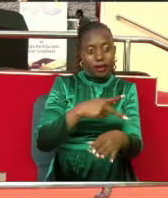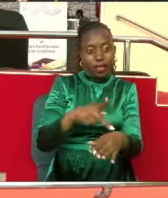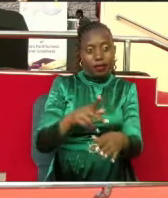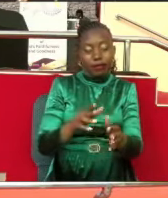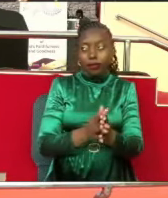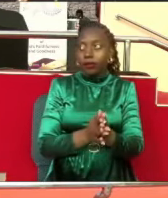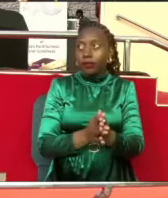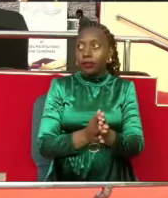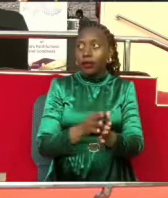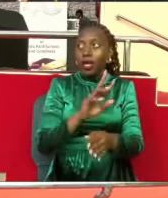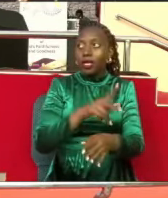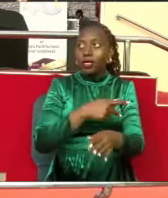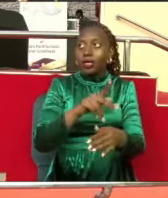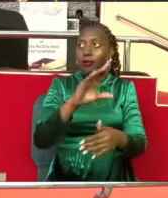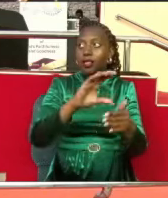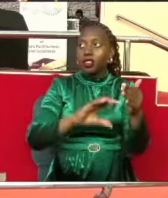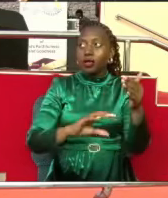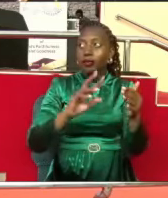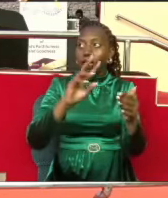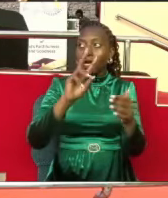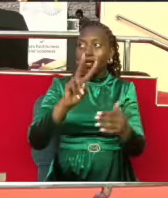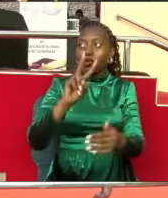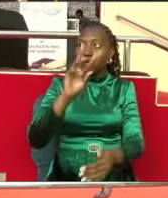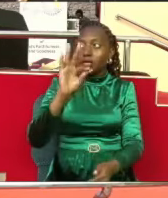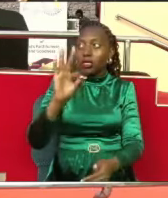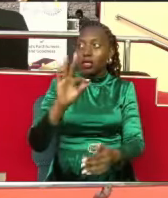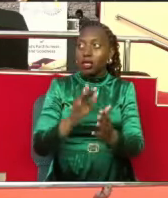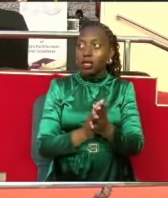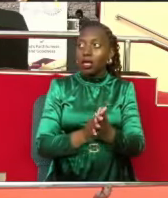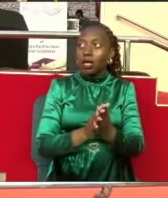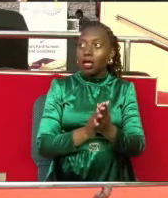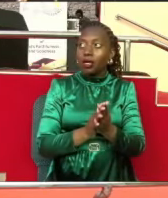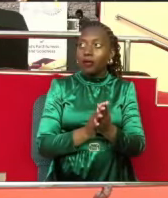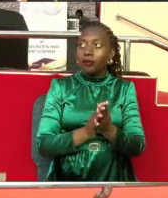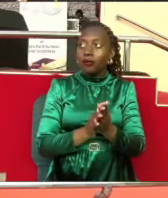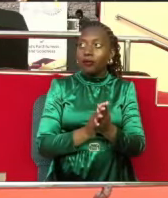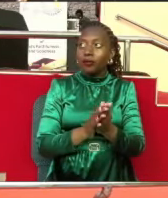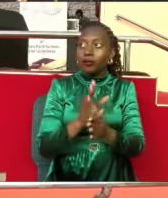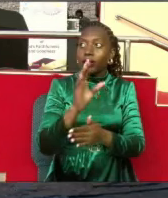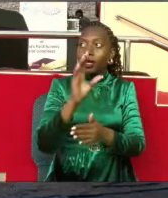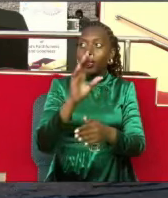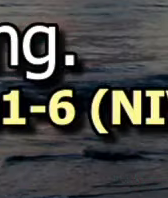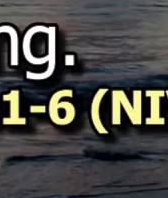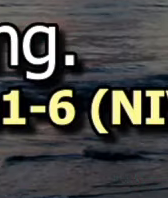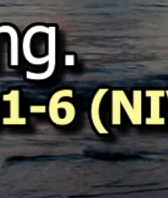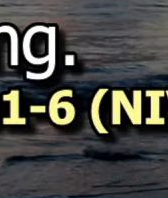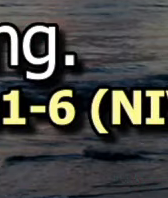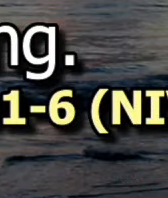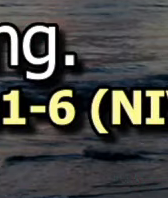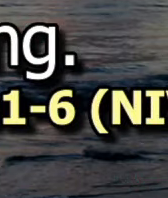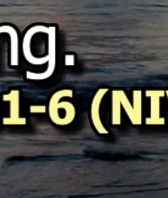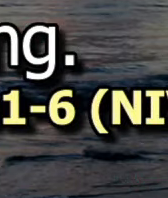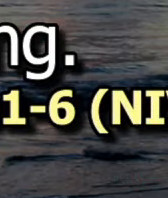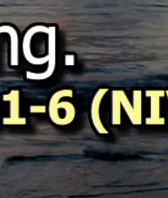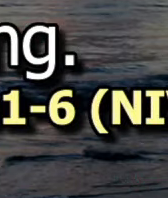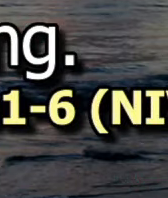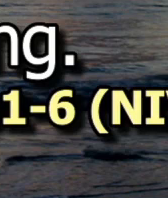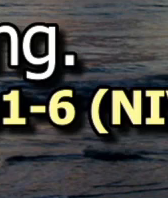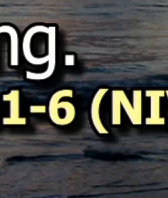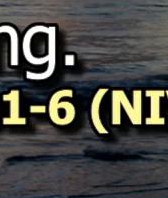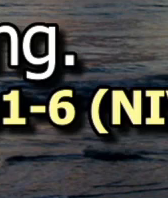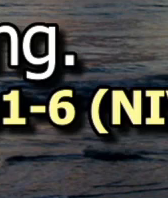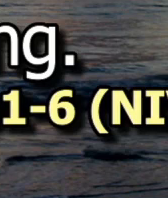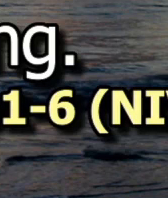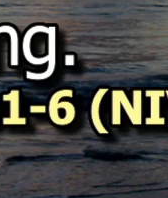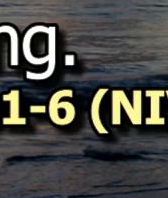Zaburi. Psalms 23. Zaburi 23. If we can have Psalms 23 again projected for us. Inapo kwa